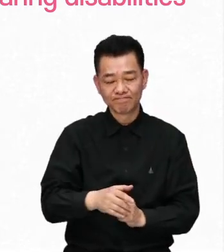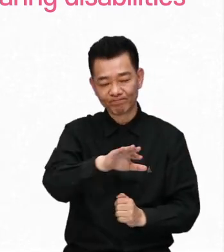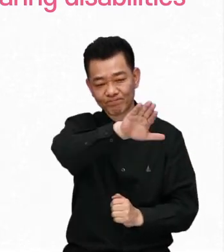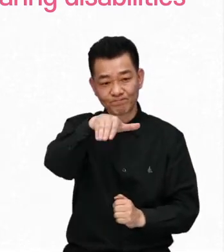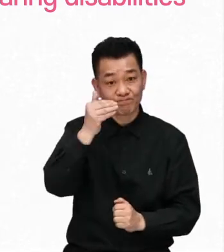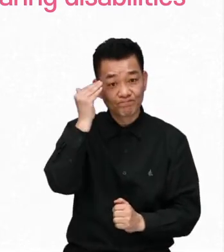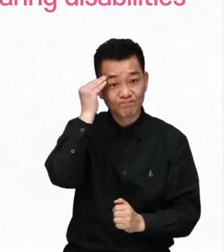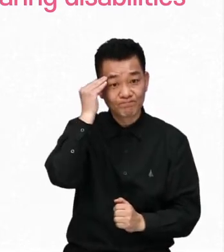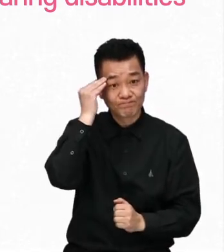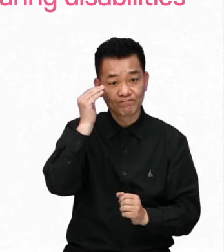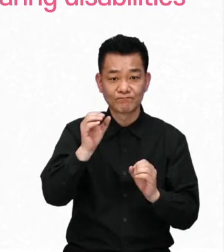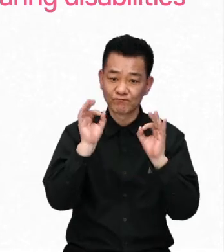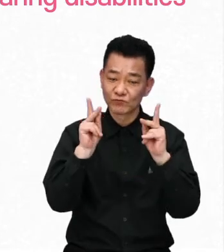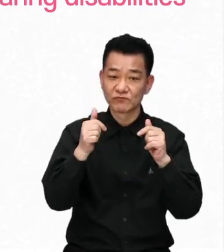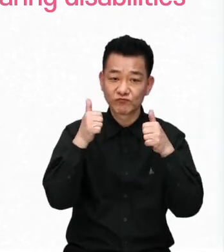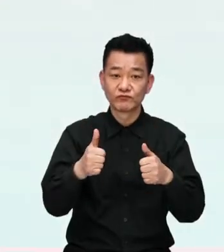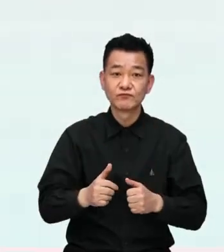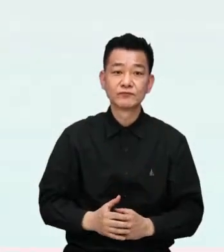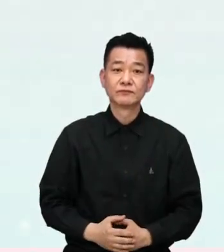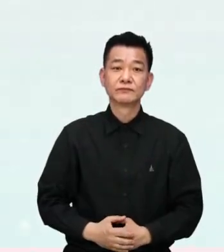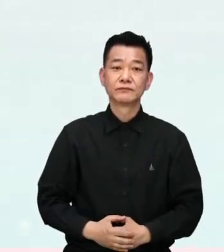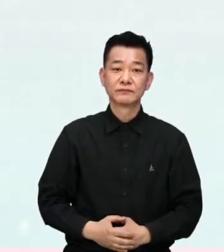I hope this comes of help to you.